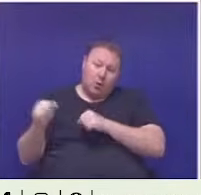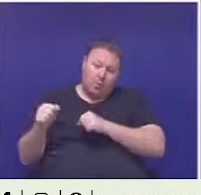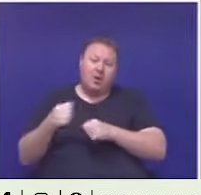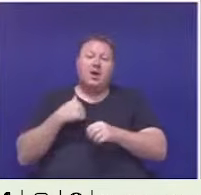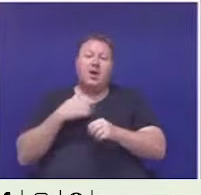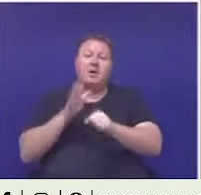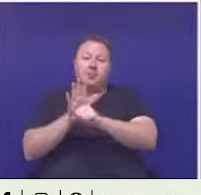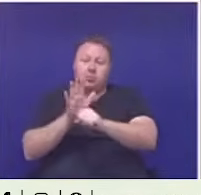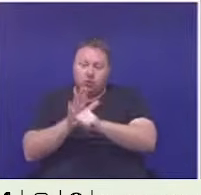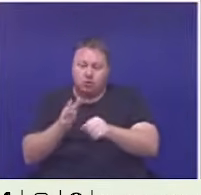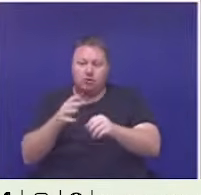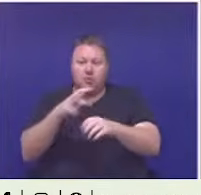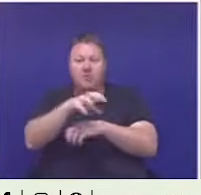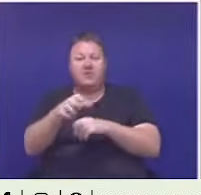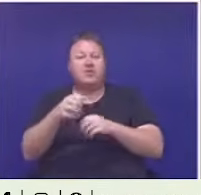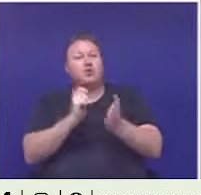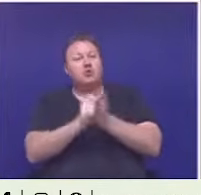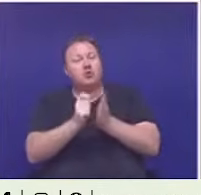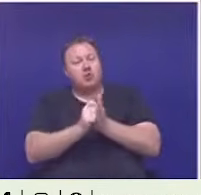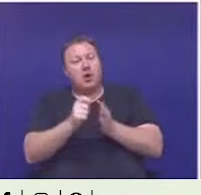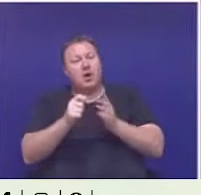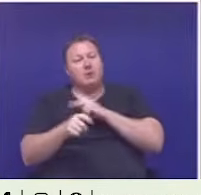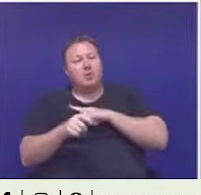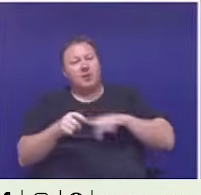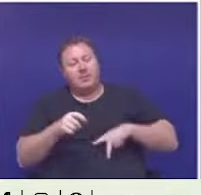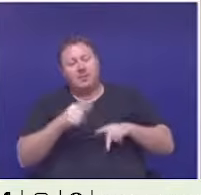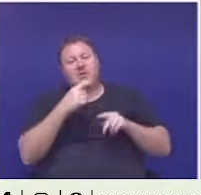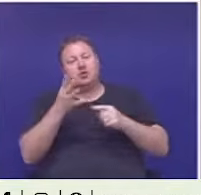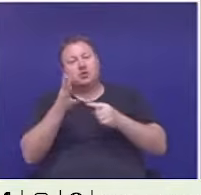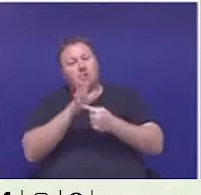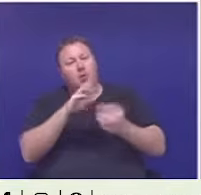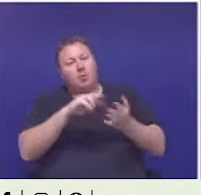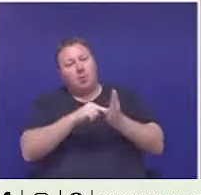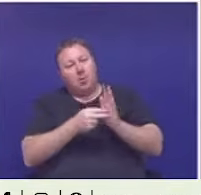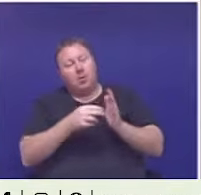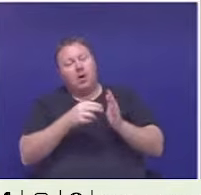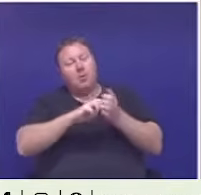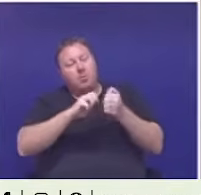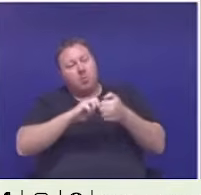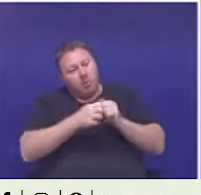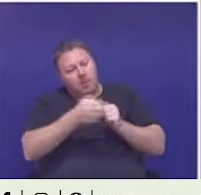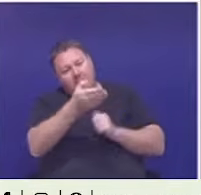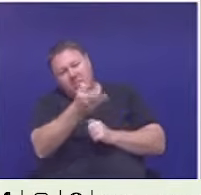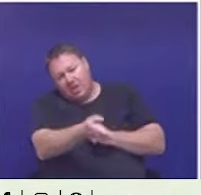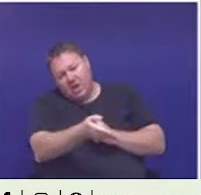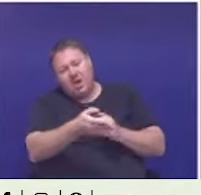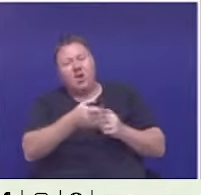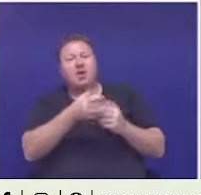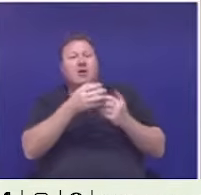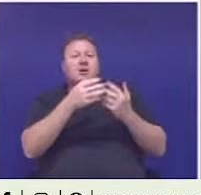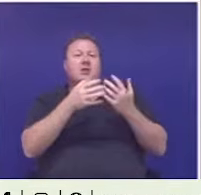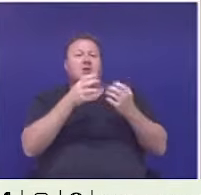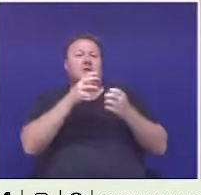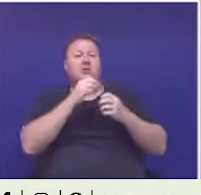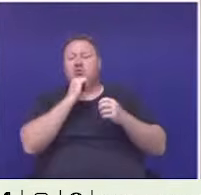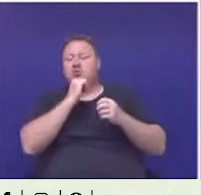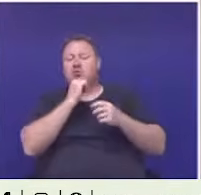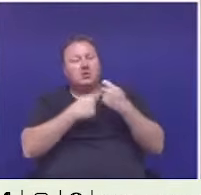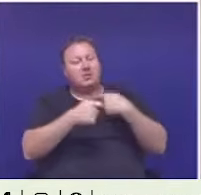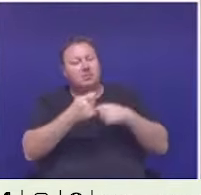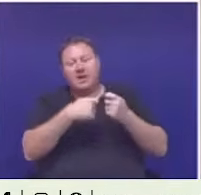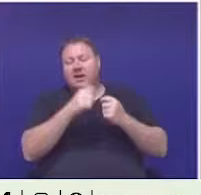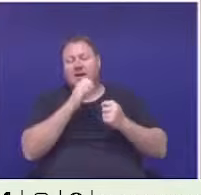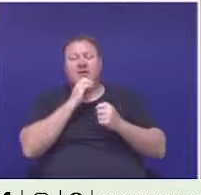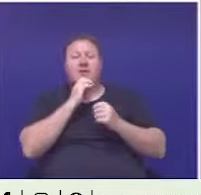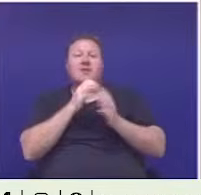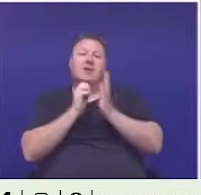provinces, I can write to the premiers and say, we've got a problem here. There's a problem brewing here. You're going to underspend. For